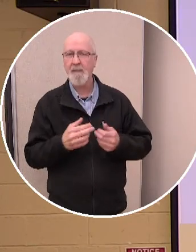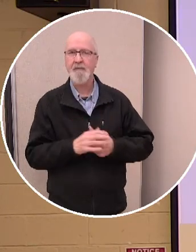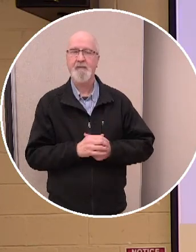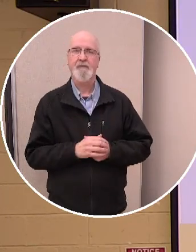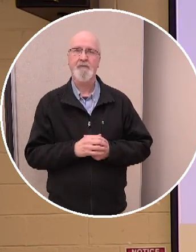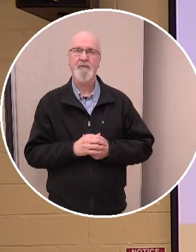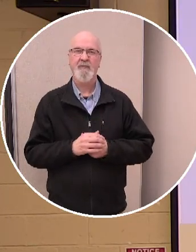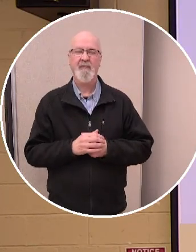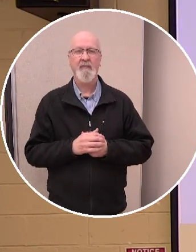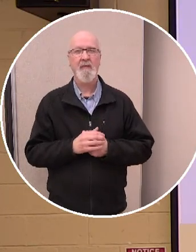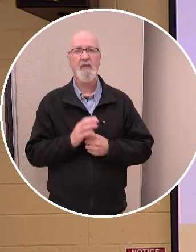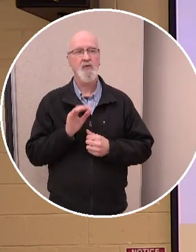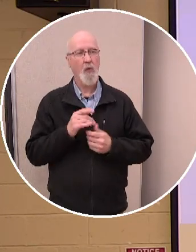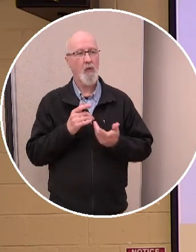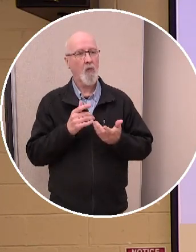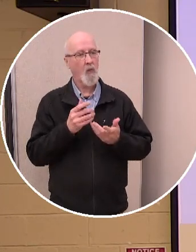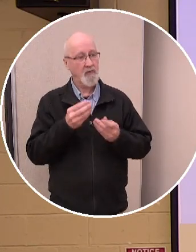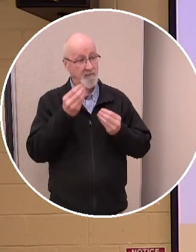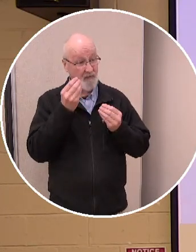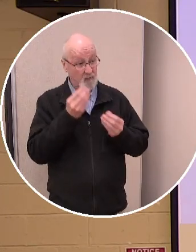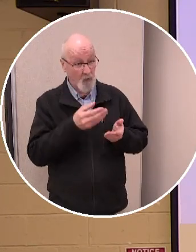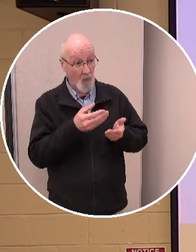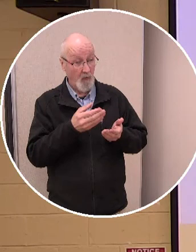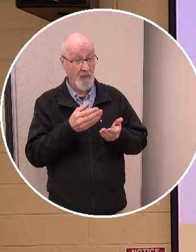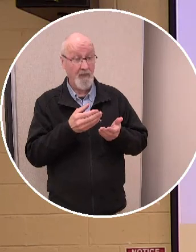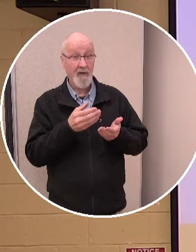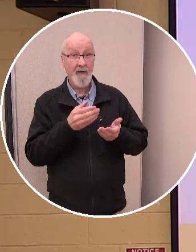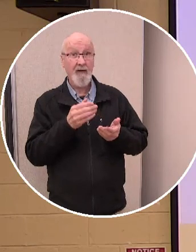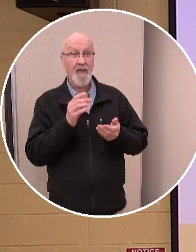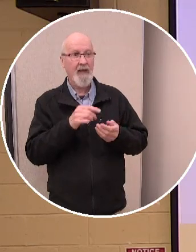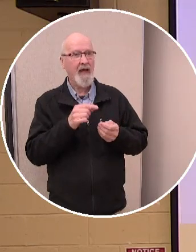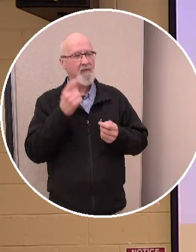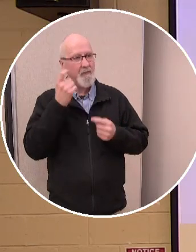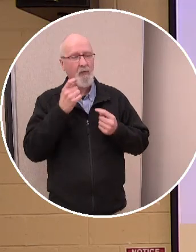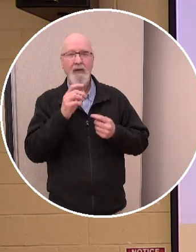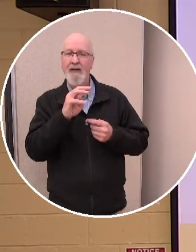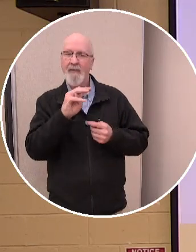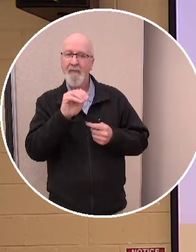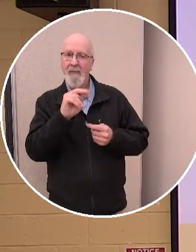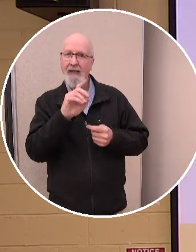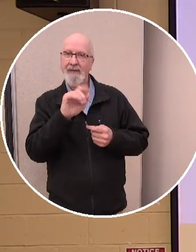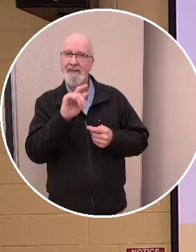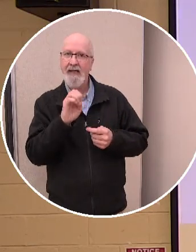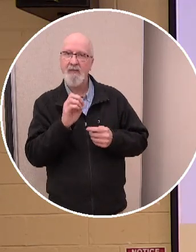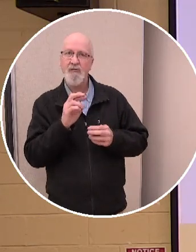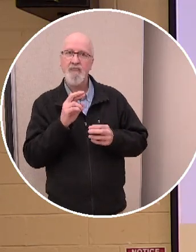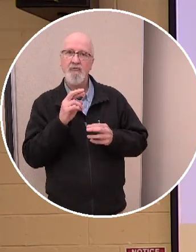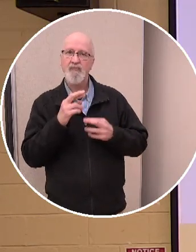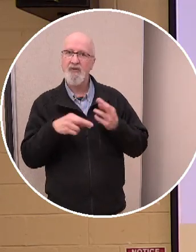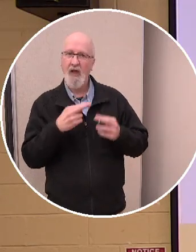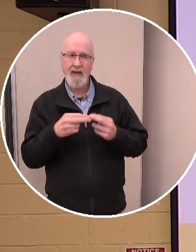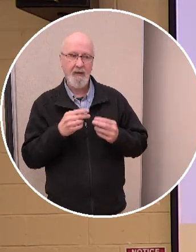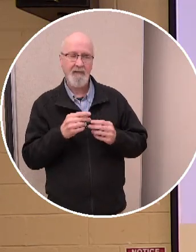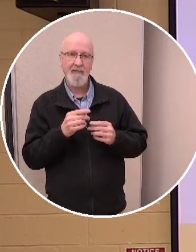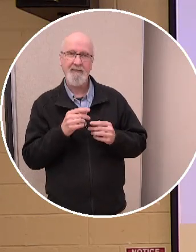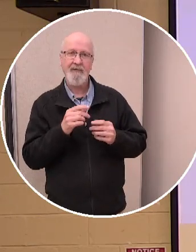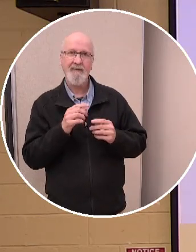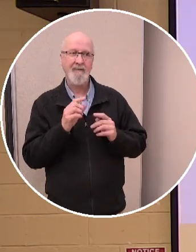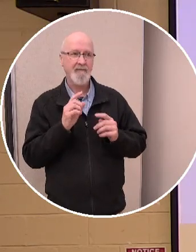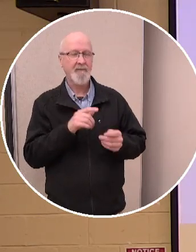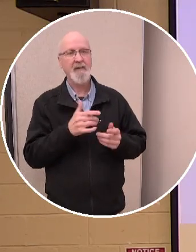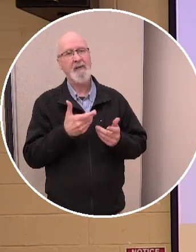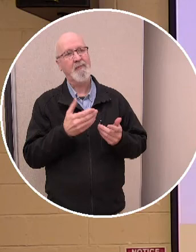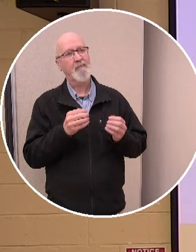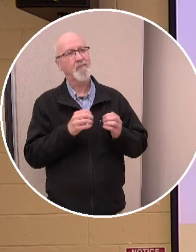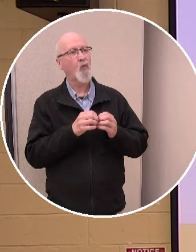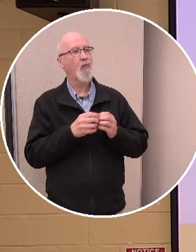advising the Service Board for Eastern Region, maybe they might want to think about mandated recycling, and then that would make it more of a possibility for